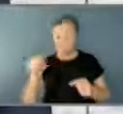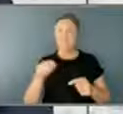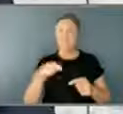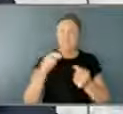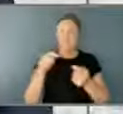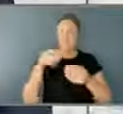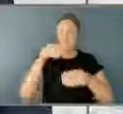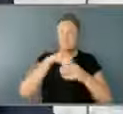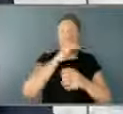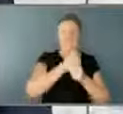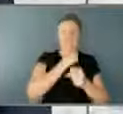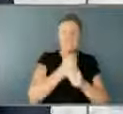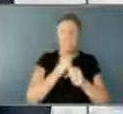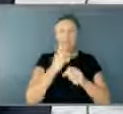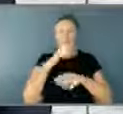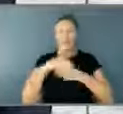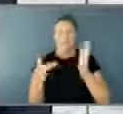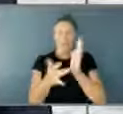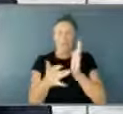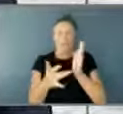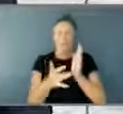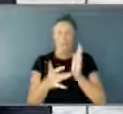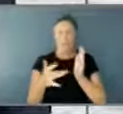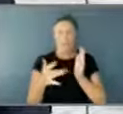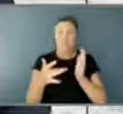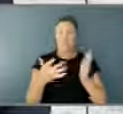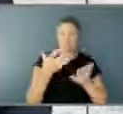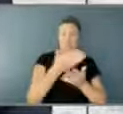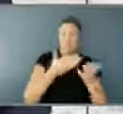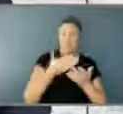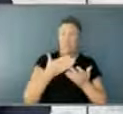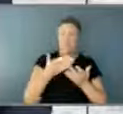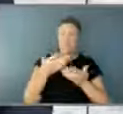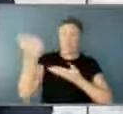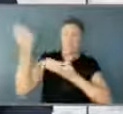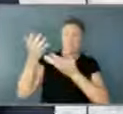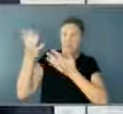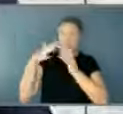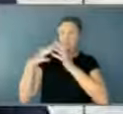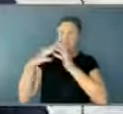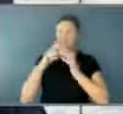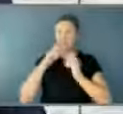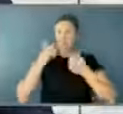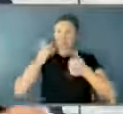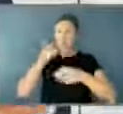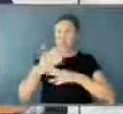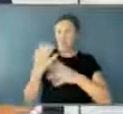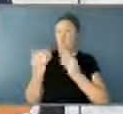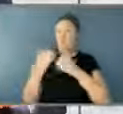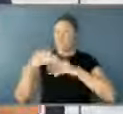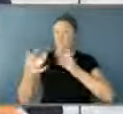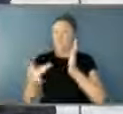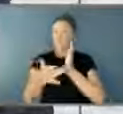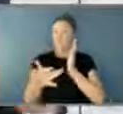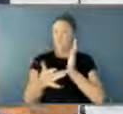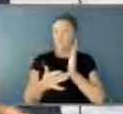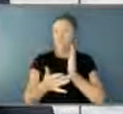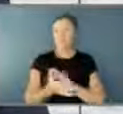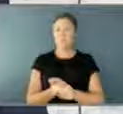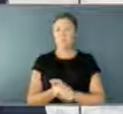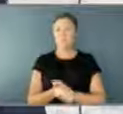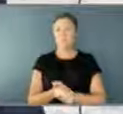on pursuing that relationship and the technology partnership. And I had the opportunity to discuss how the United States,